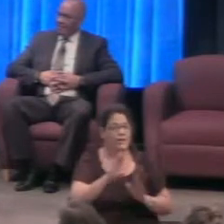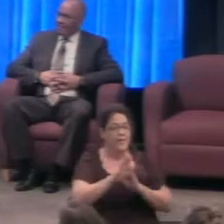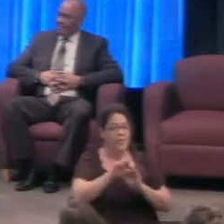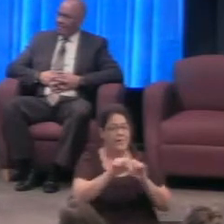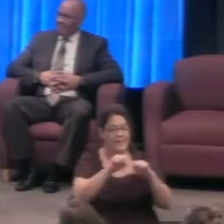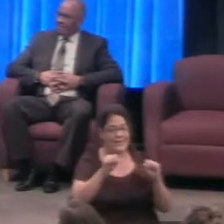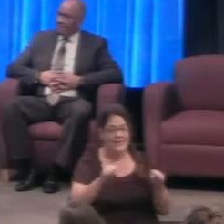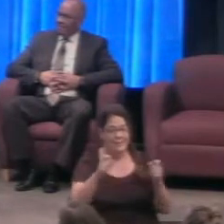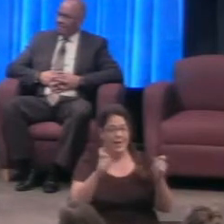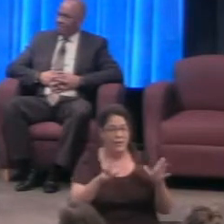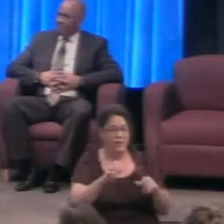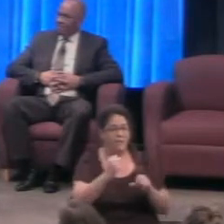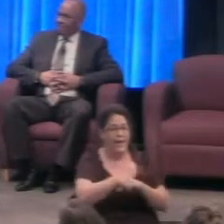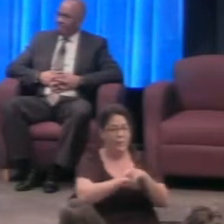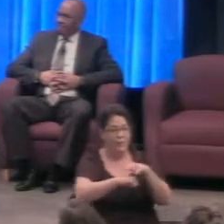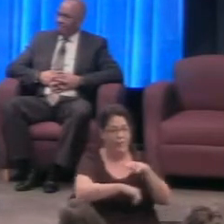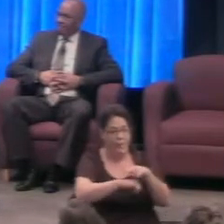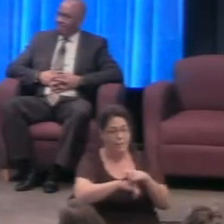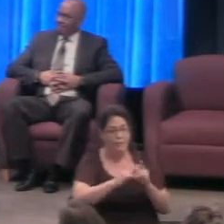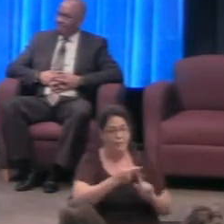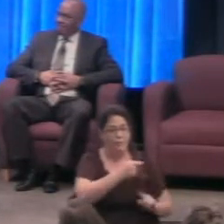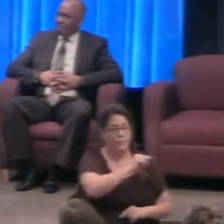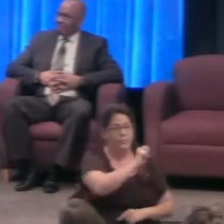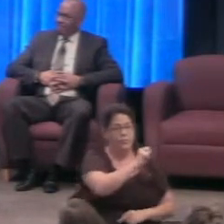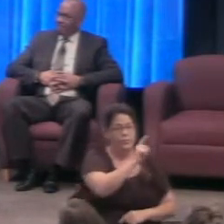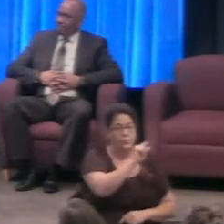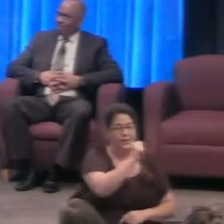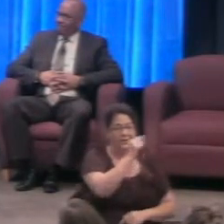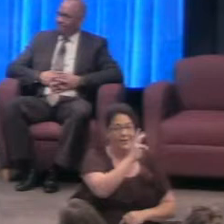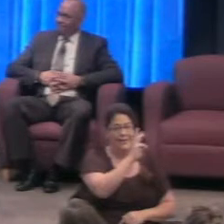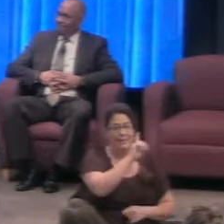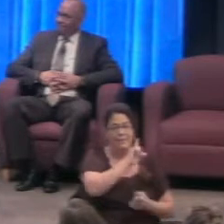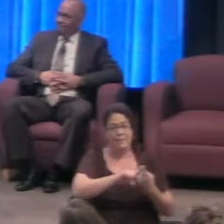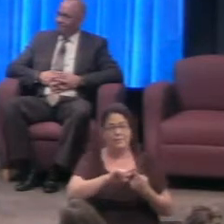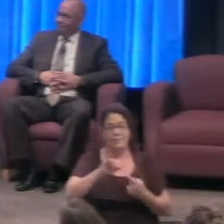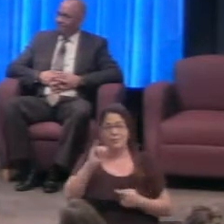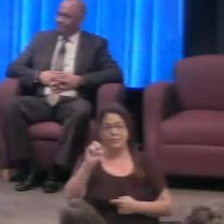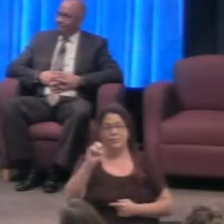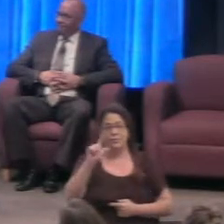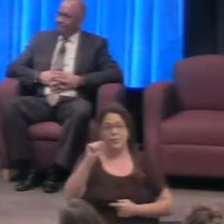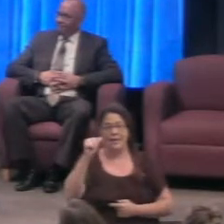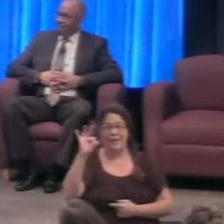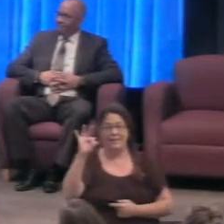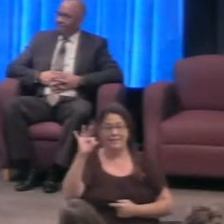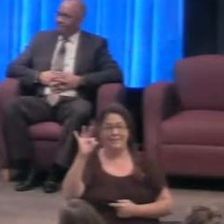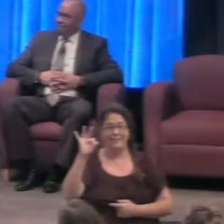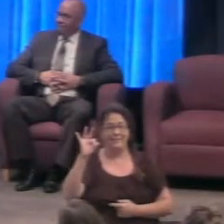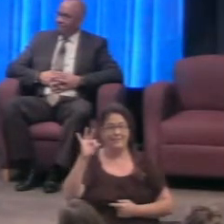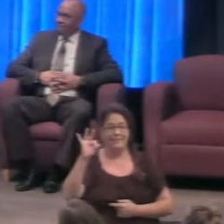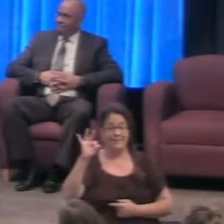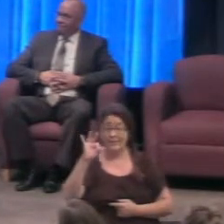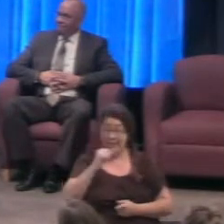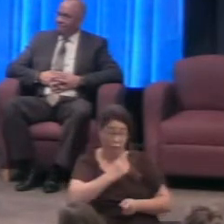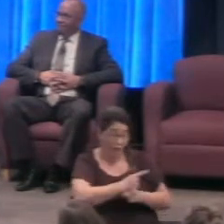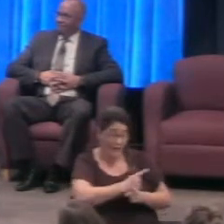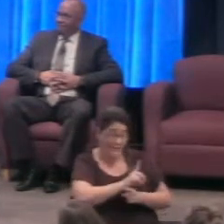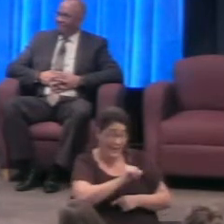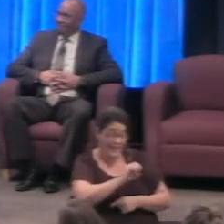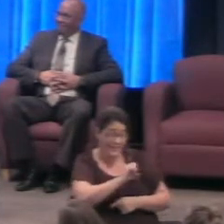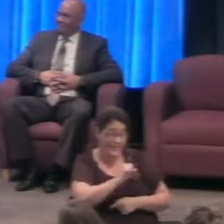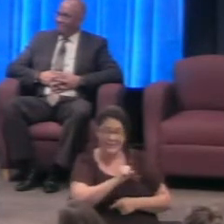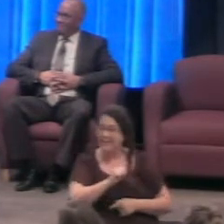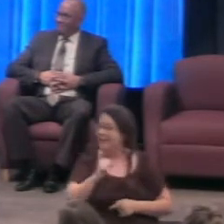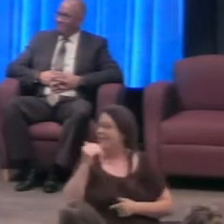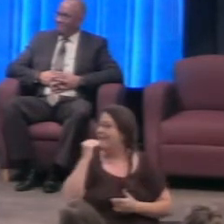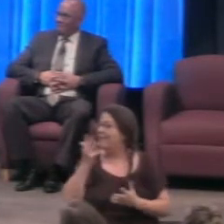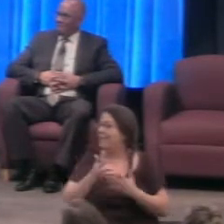Manager, Fighters and Bombers, from June 2016 to June of 2019. Thank you. Is that right? Thank